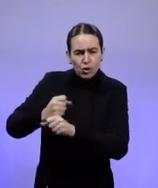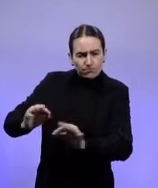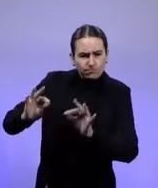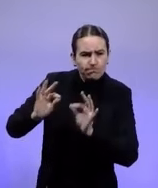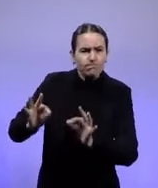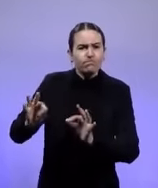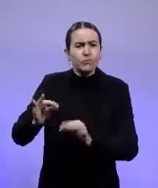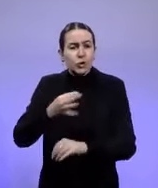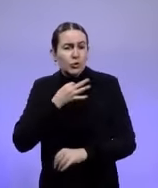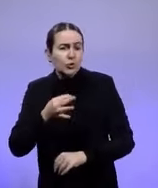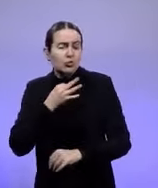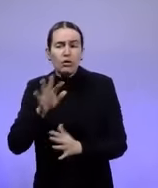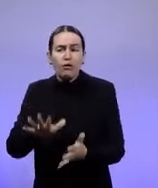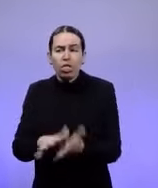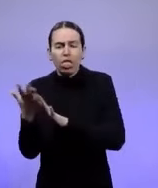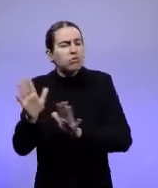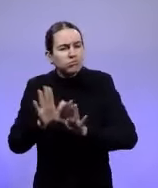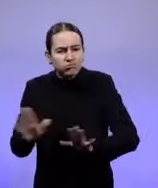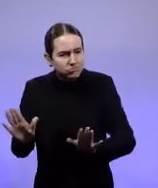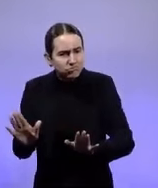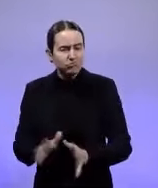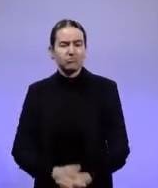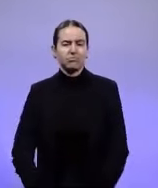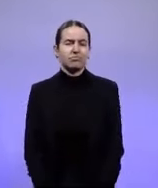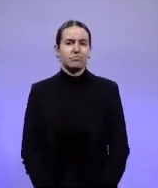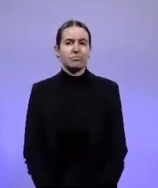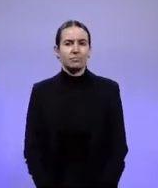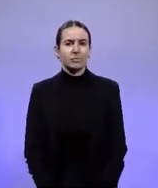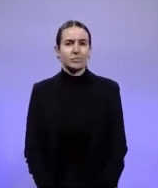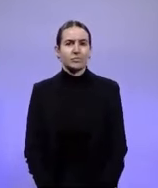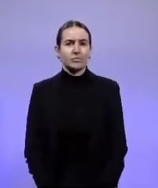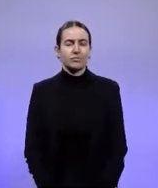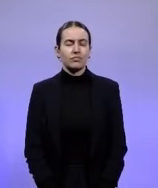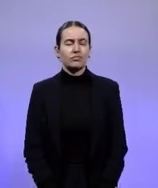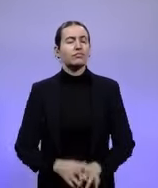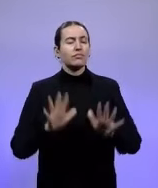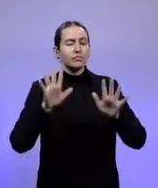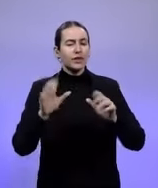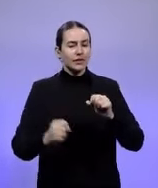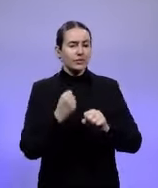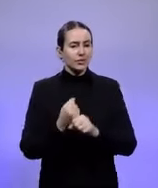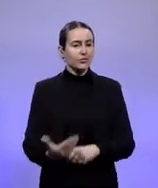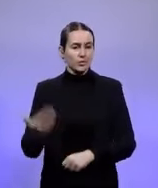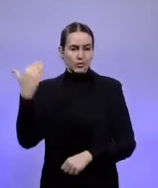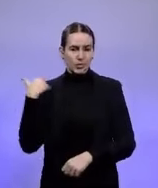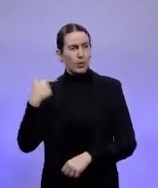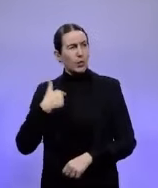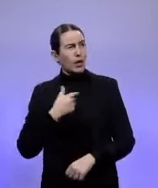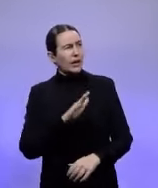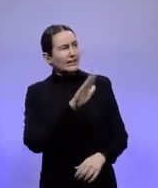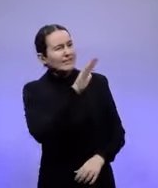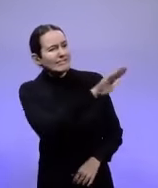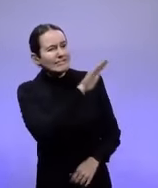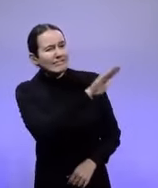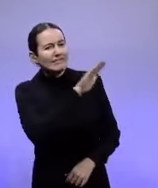fears. 10 years ago, I appealed to the European leaders to support